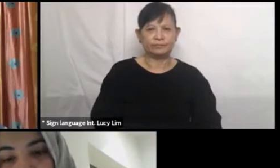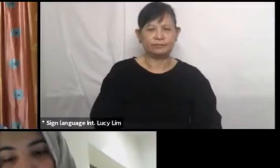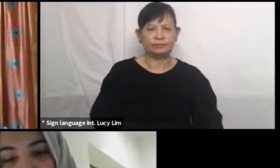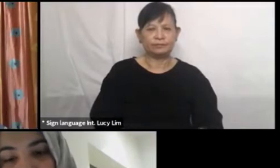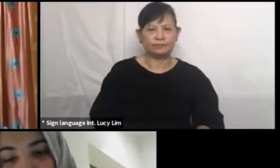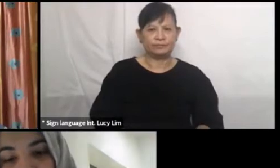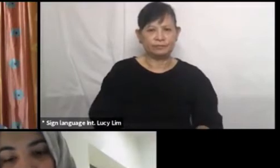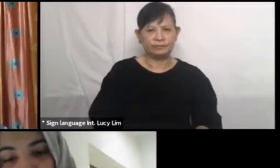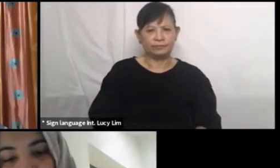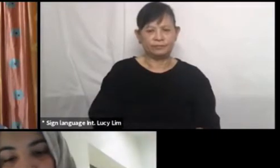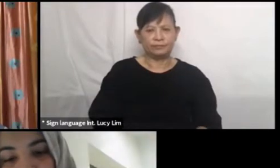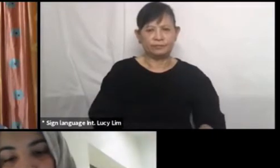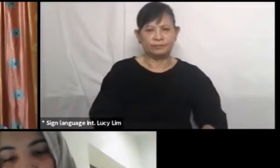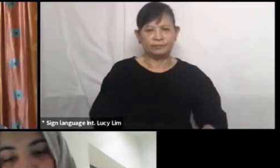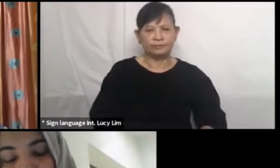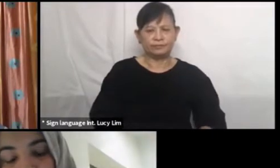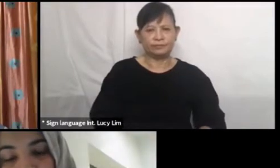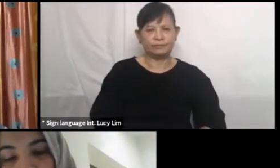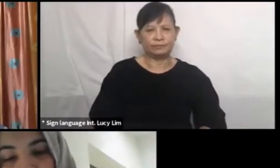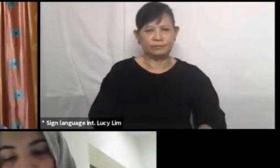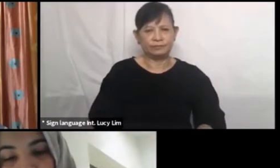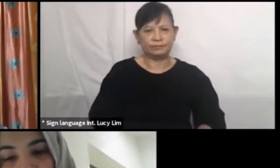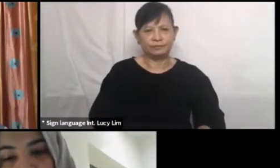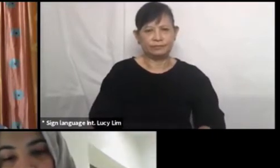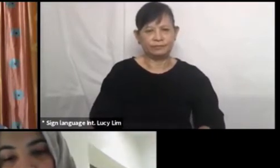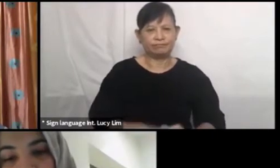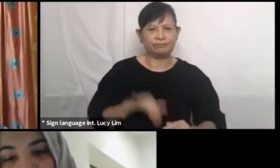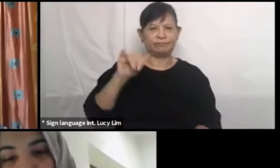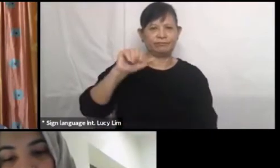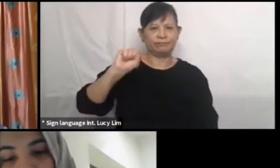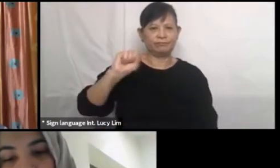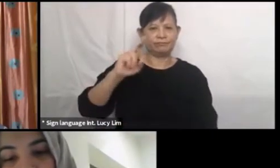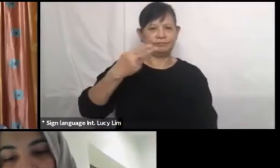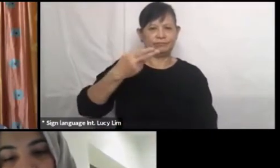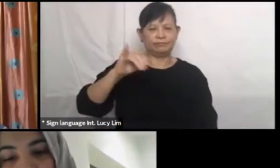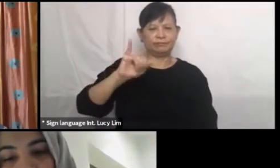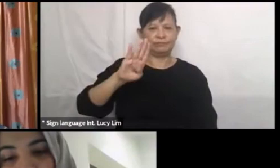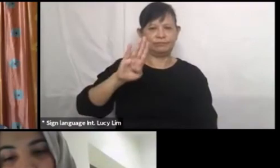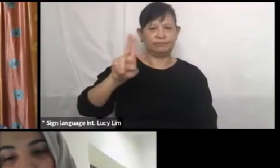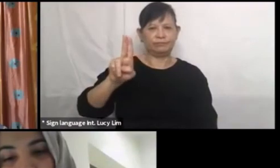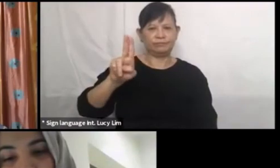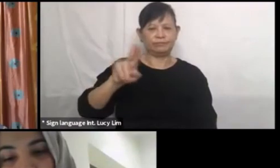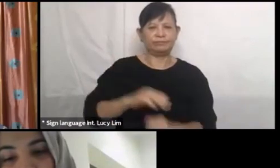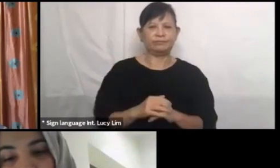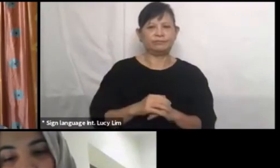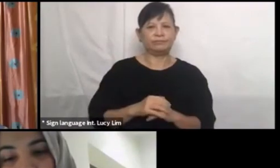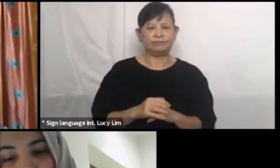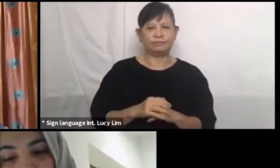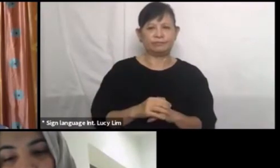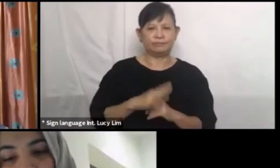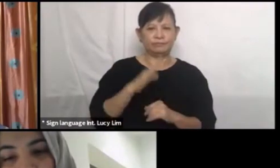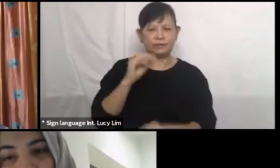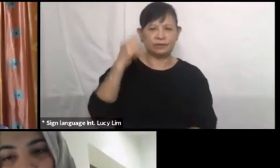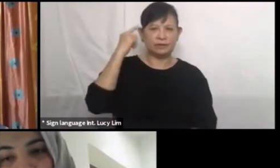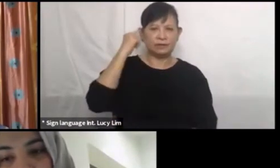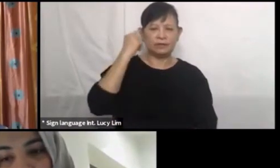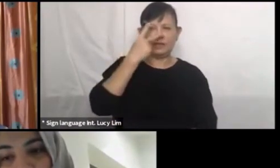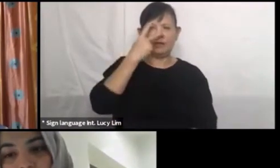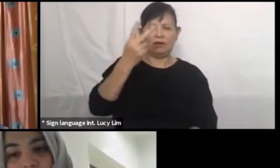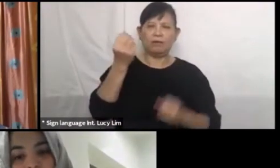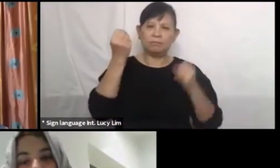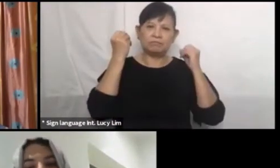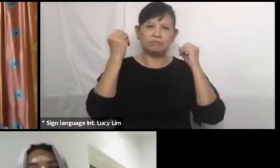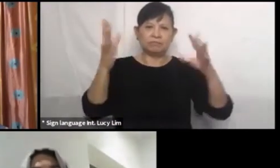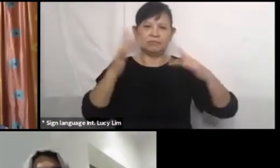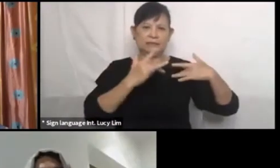Yes. Yes, Shibu. Hey. Yes. So I think, like, firstly, a lot of sensitization needs to